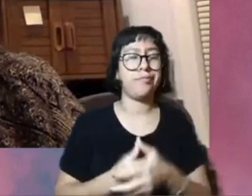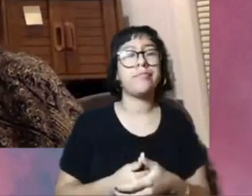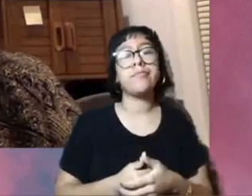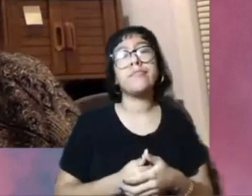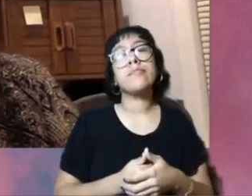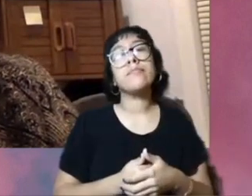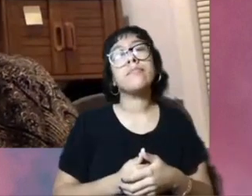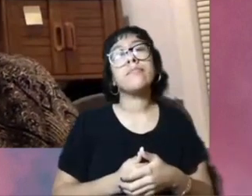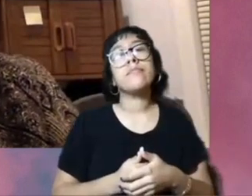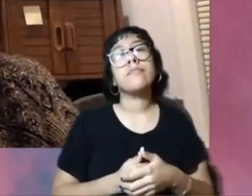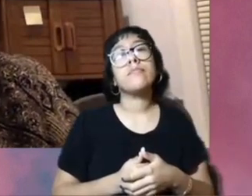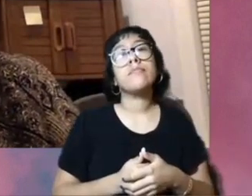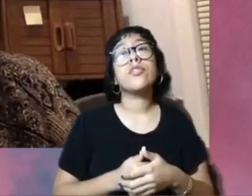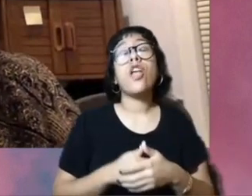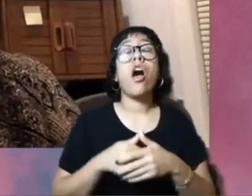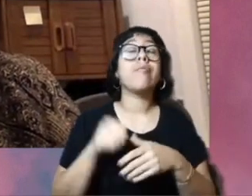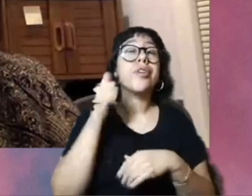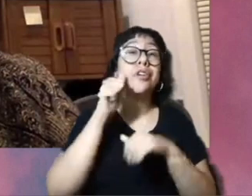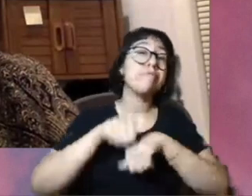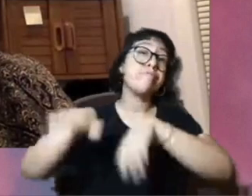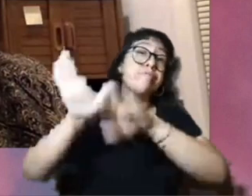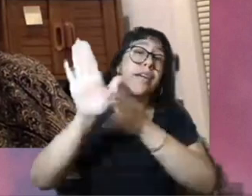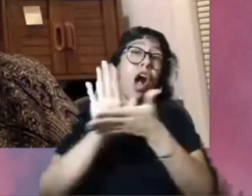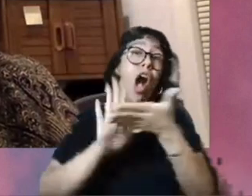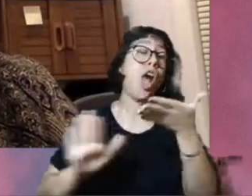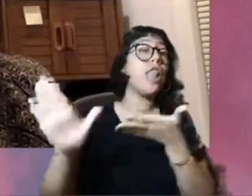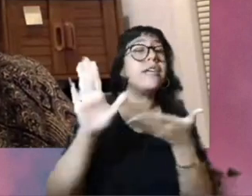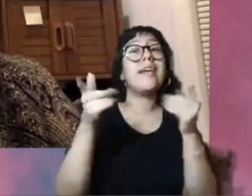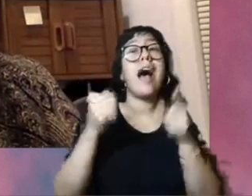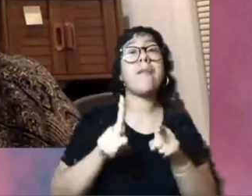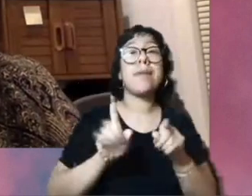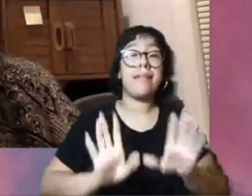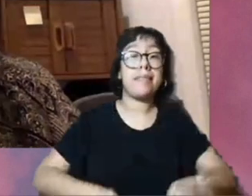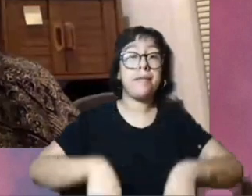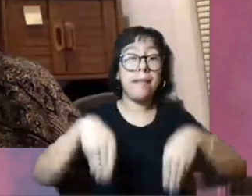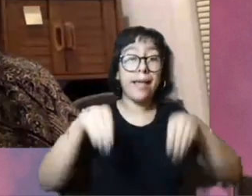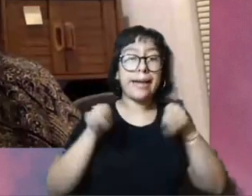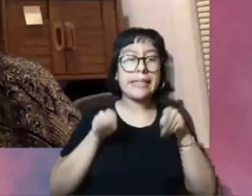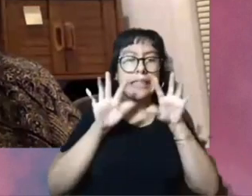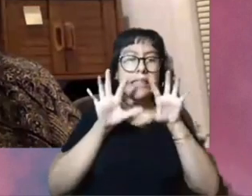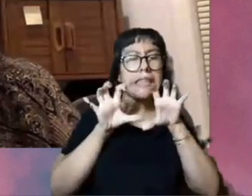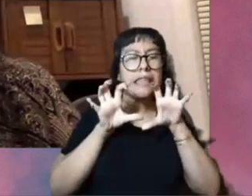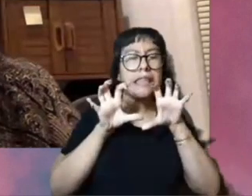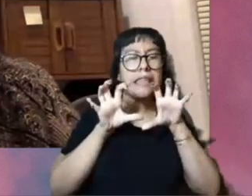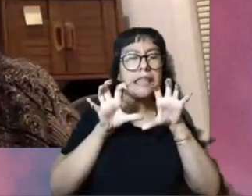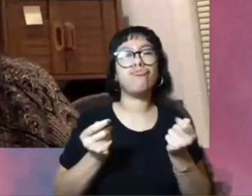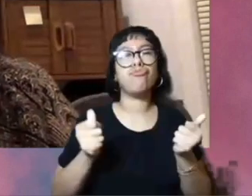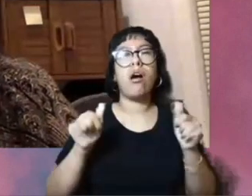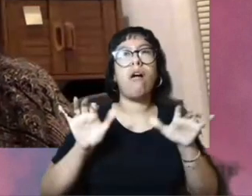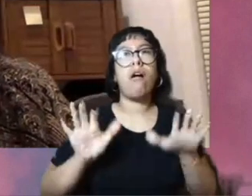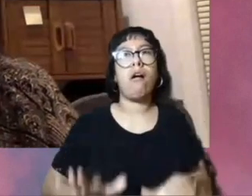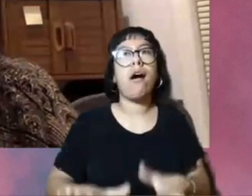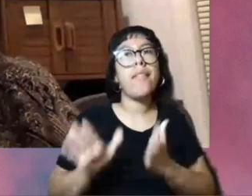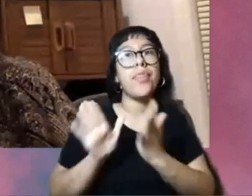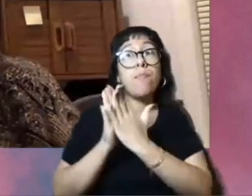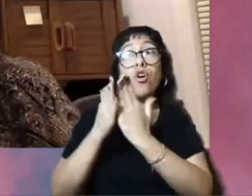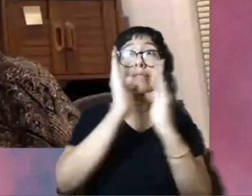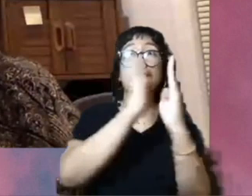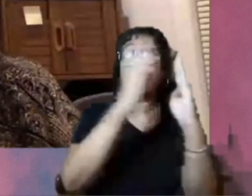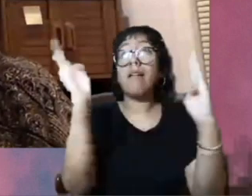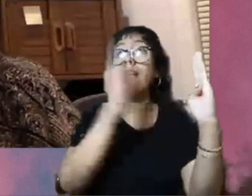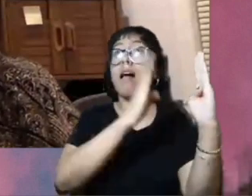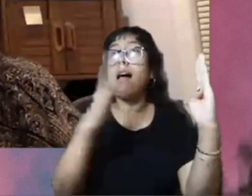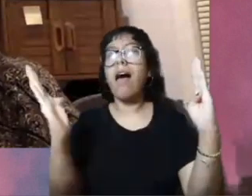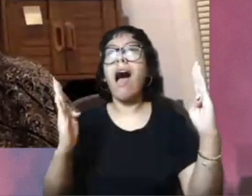While she was away at college, the blankets uncreased in her absence. The books on her shelves